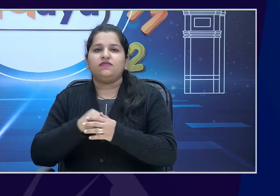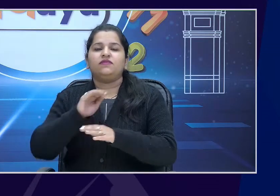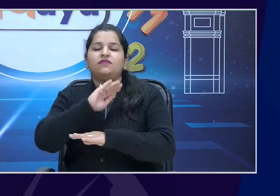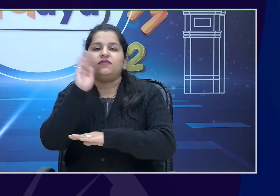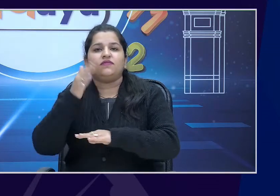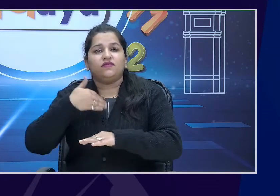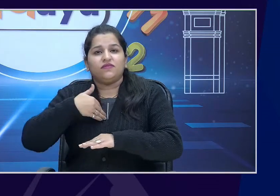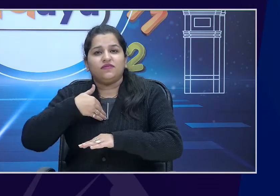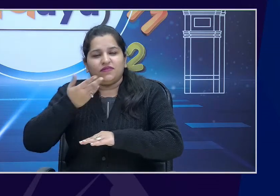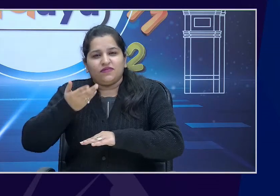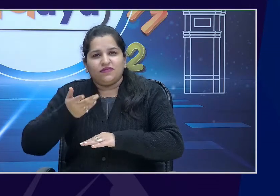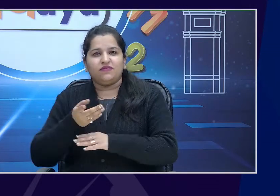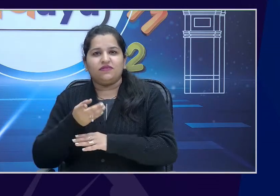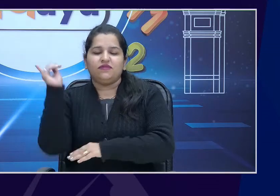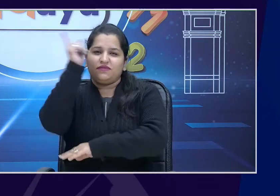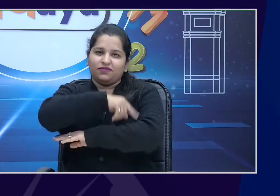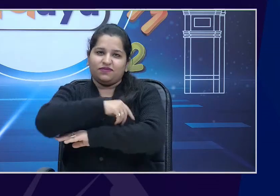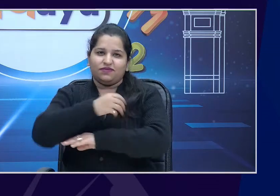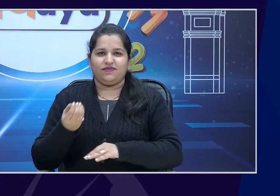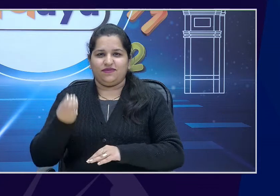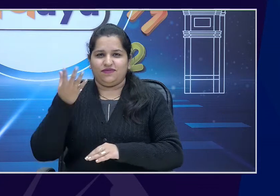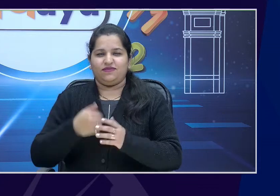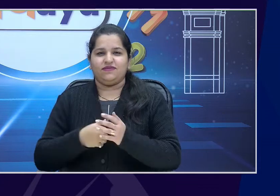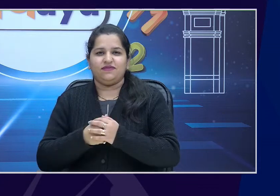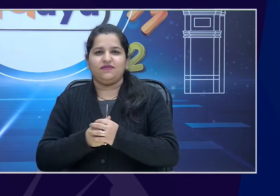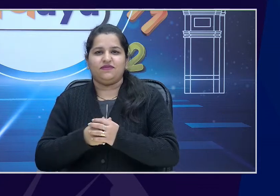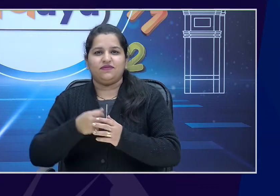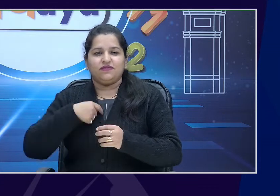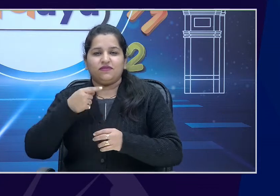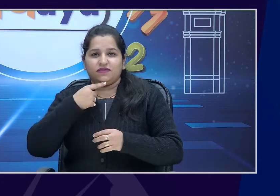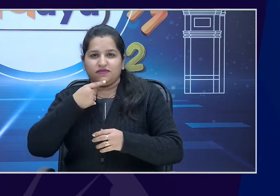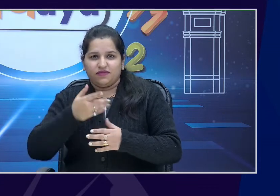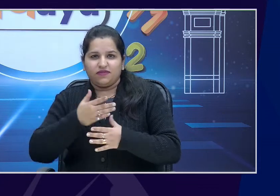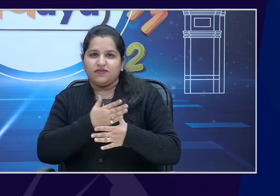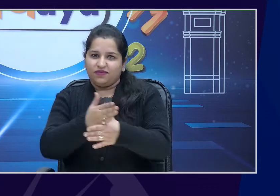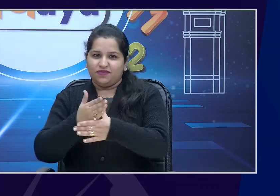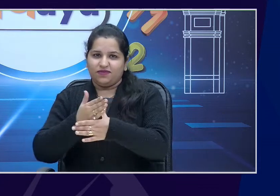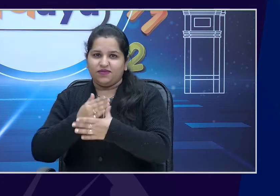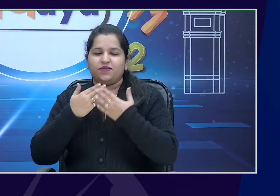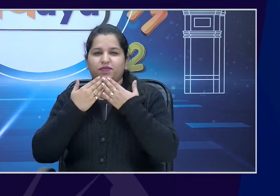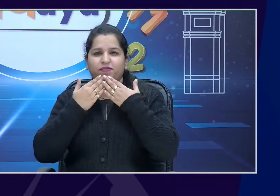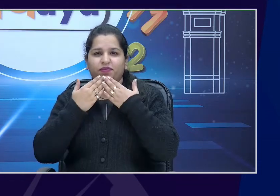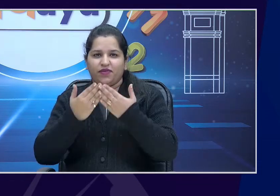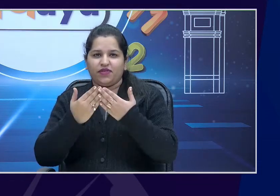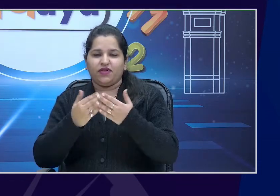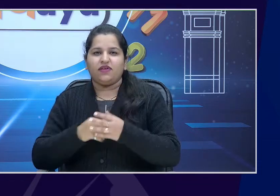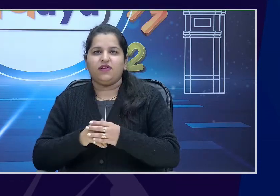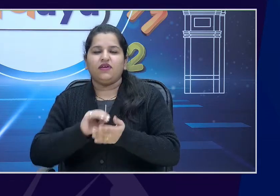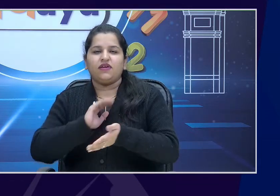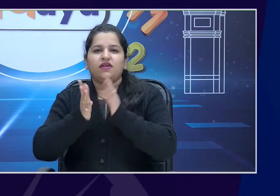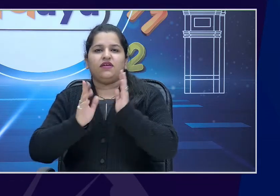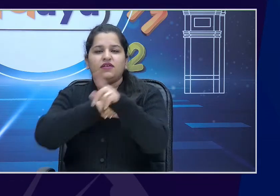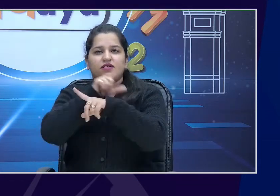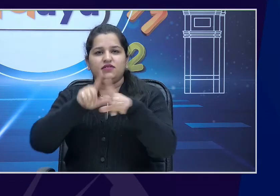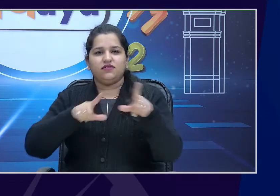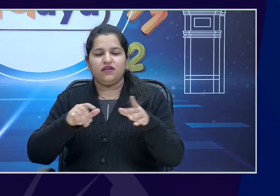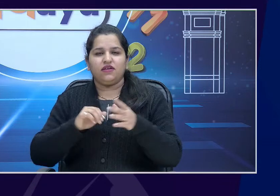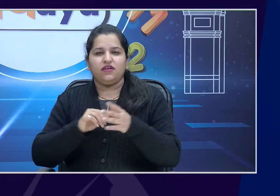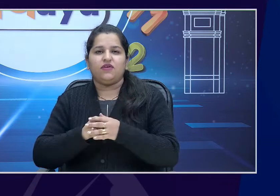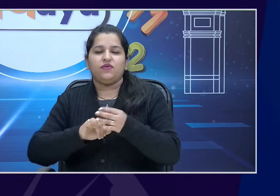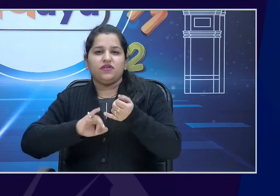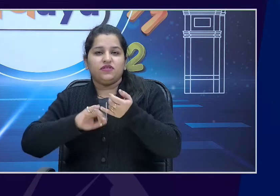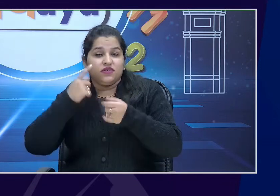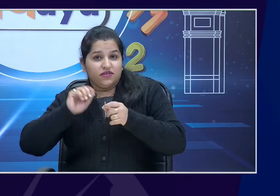goodbye. So, have a nice day. And I also want to thank sign language interpreter Ms. Nitisha